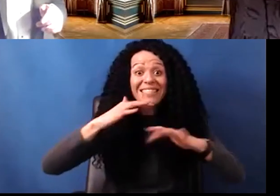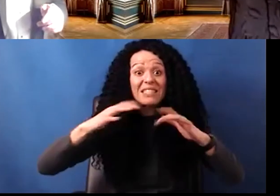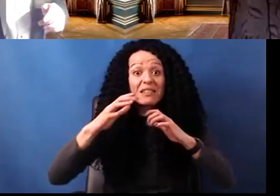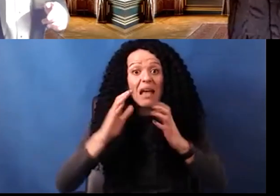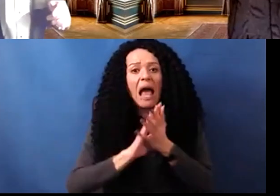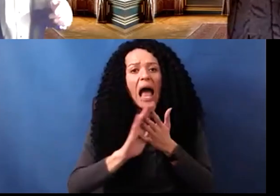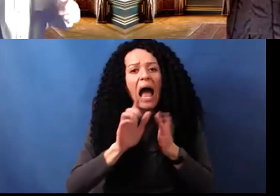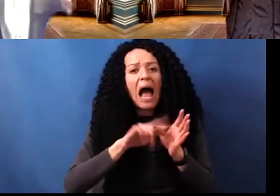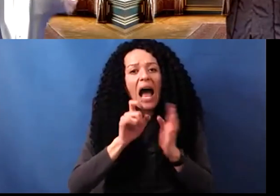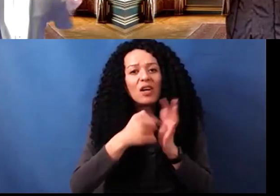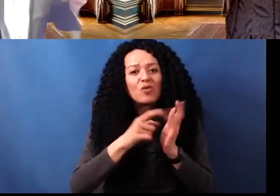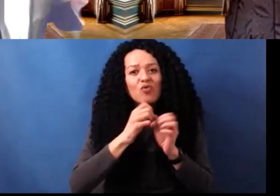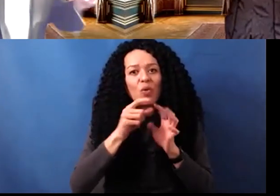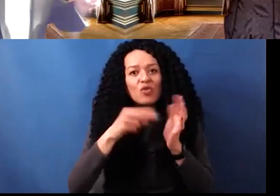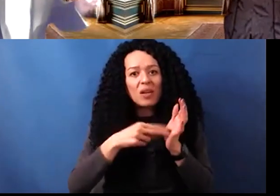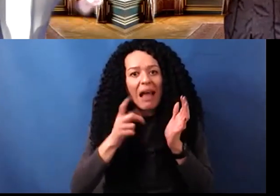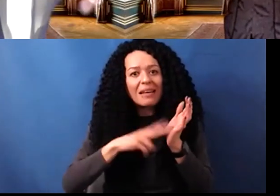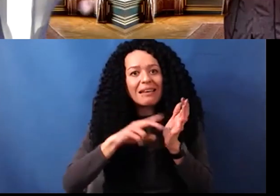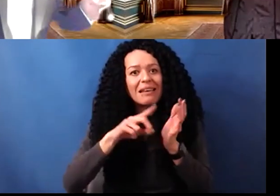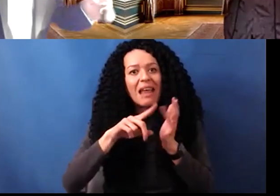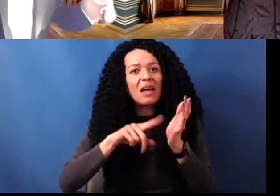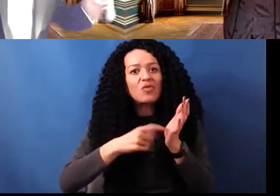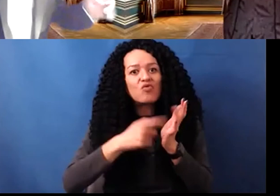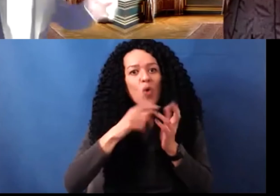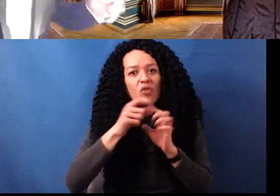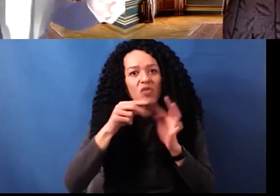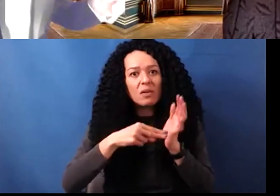nitrogen. The yellow